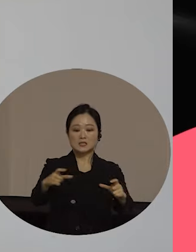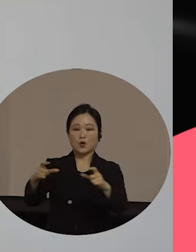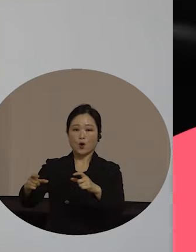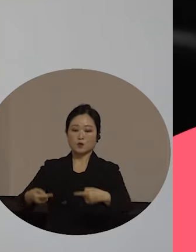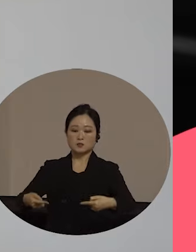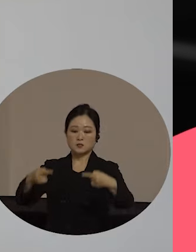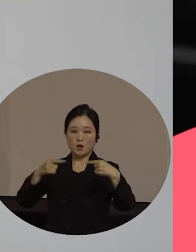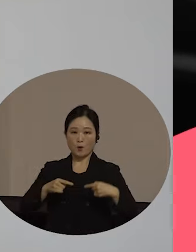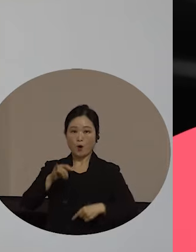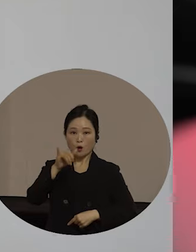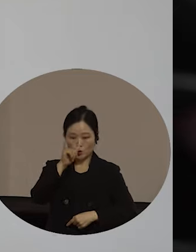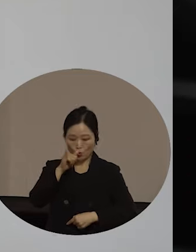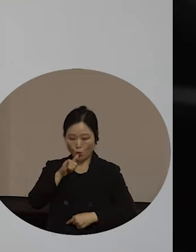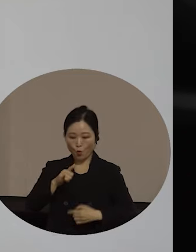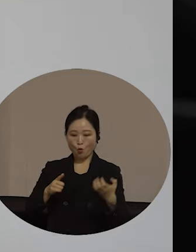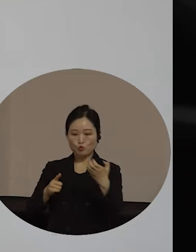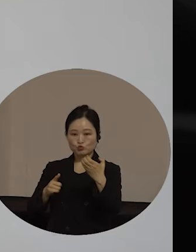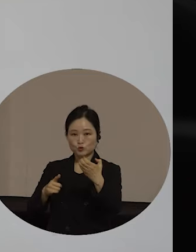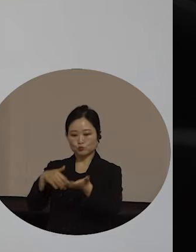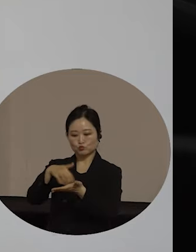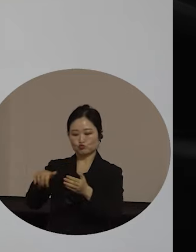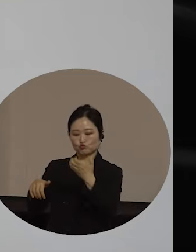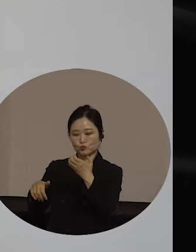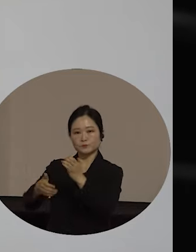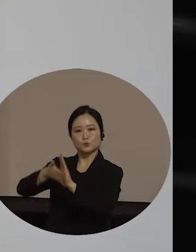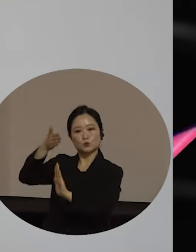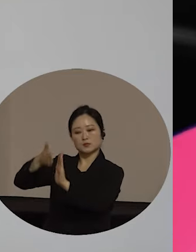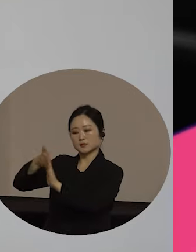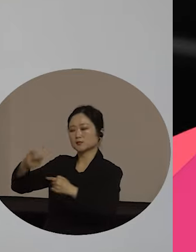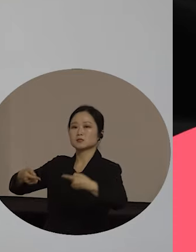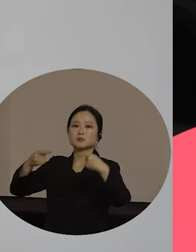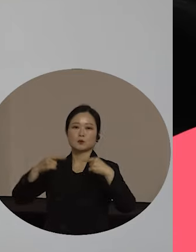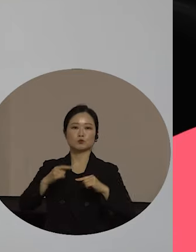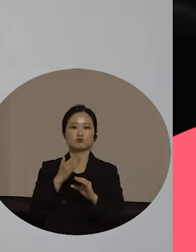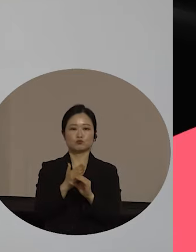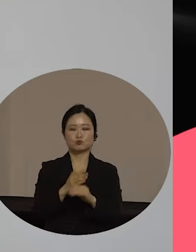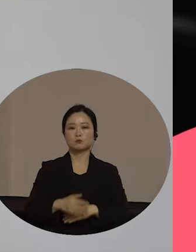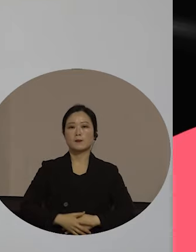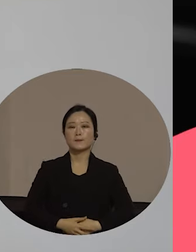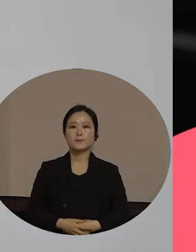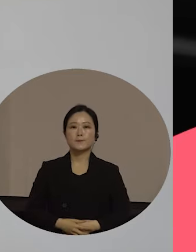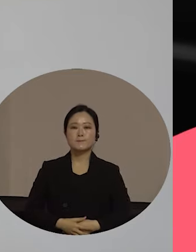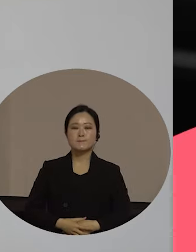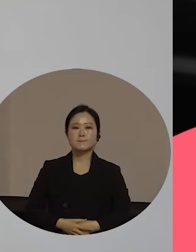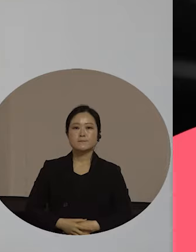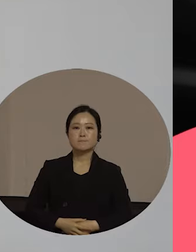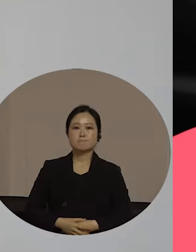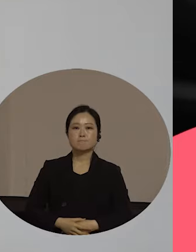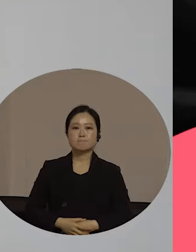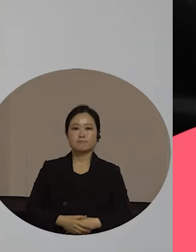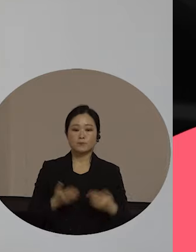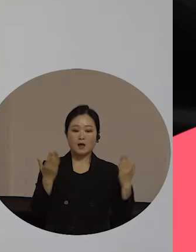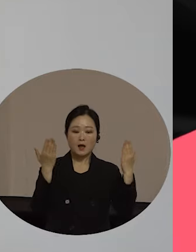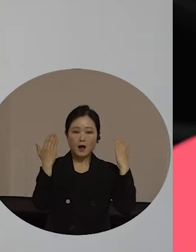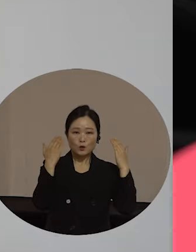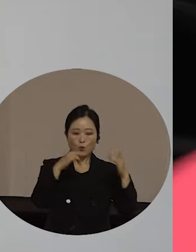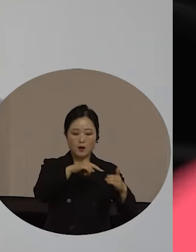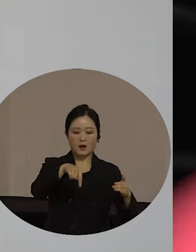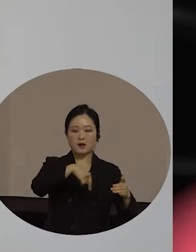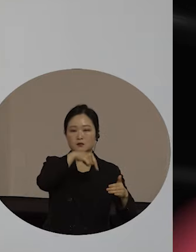Turnaround Arts integrates arts education into schools that are facing significant challenges with an aim of